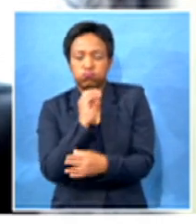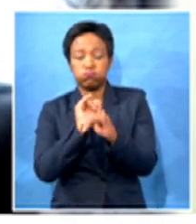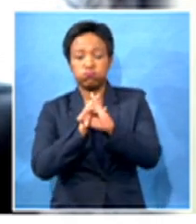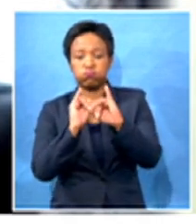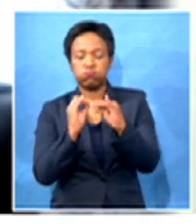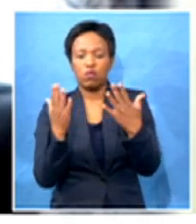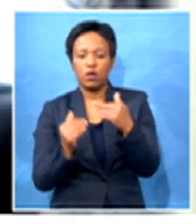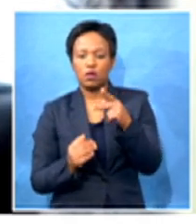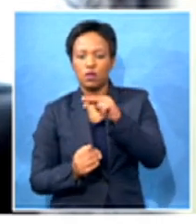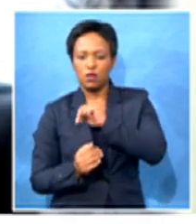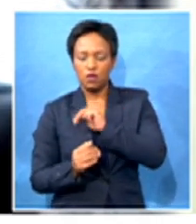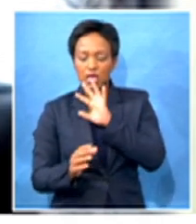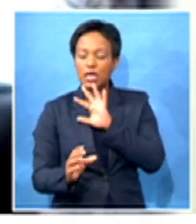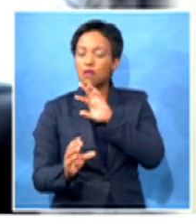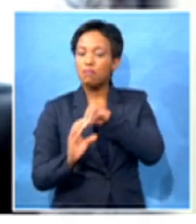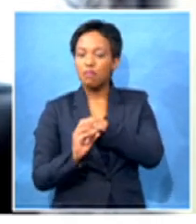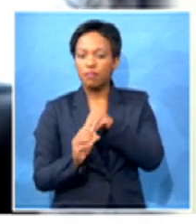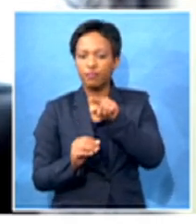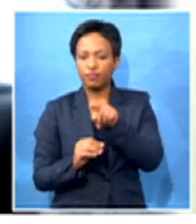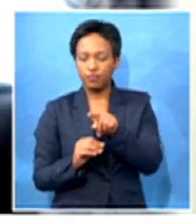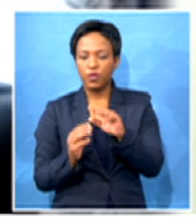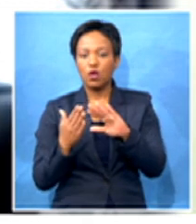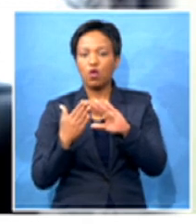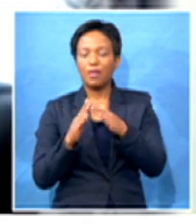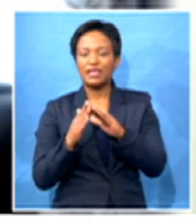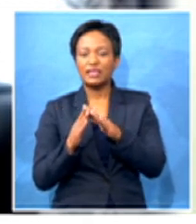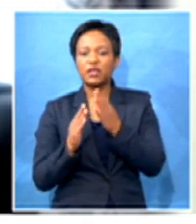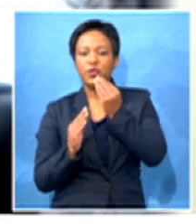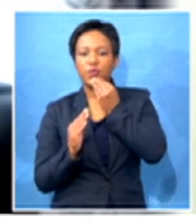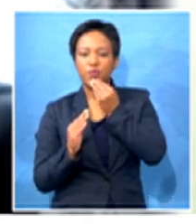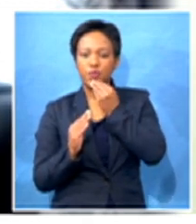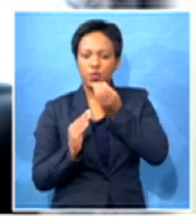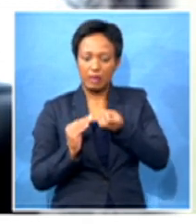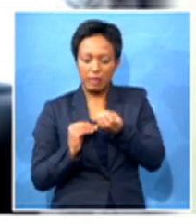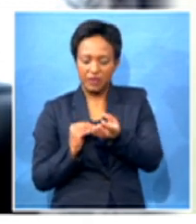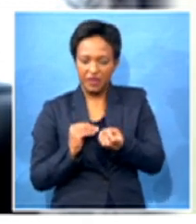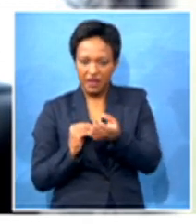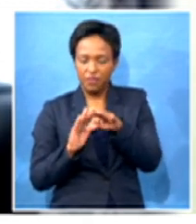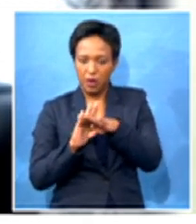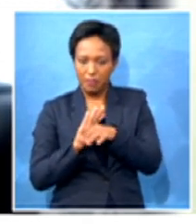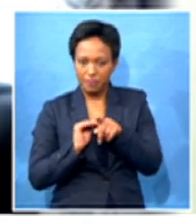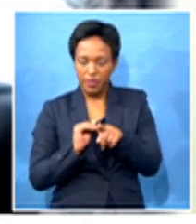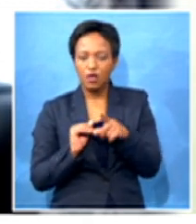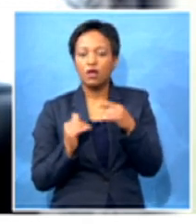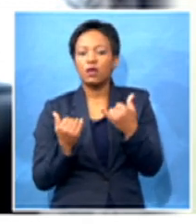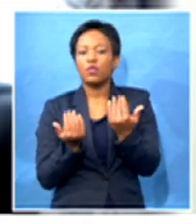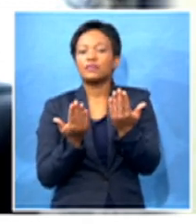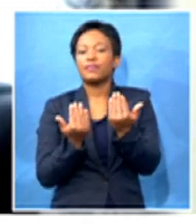That's why they fall under community nutrition. We are expecting